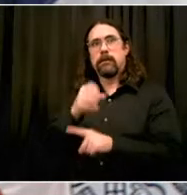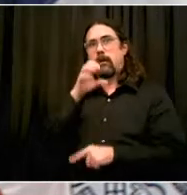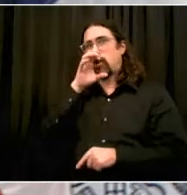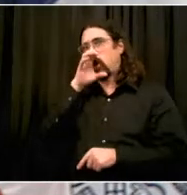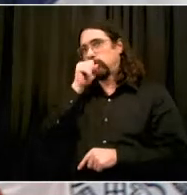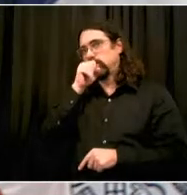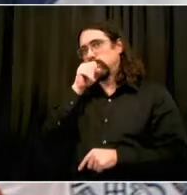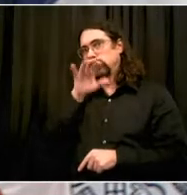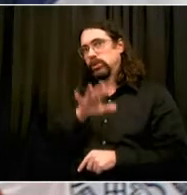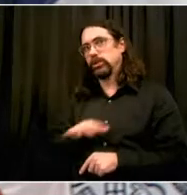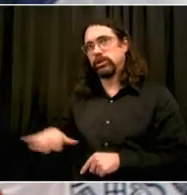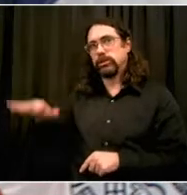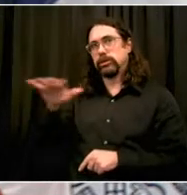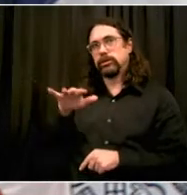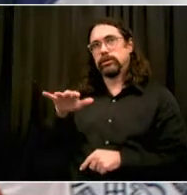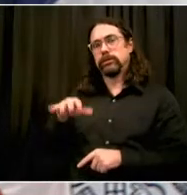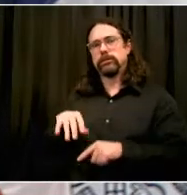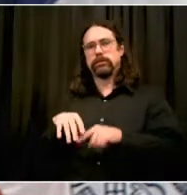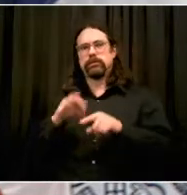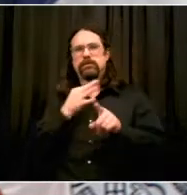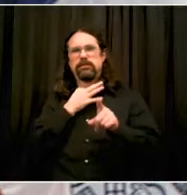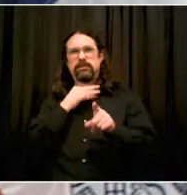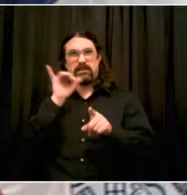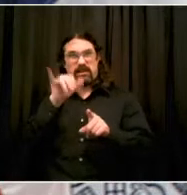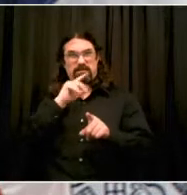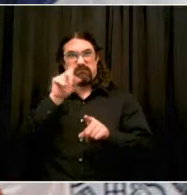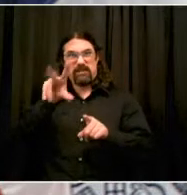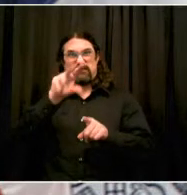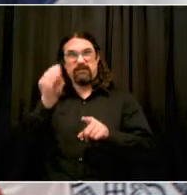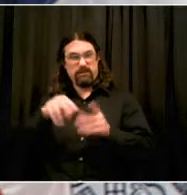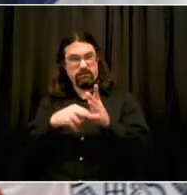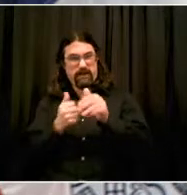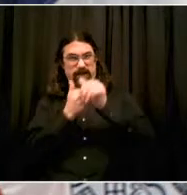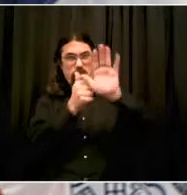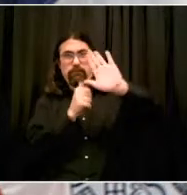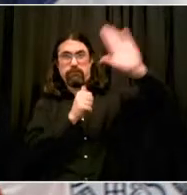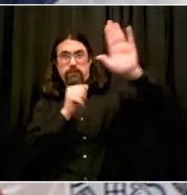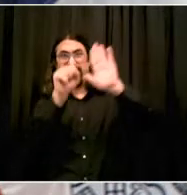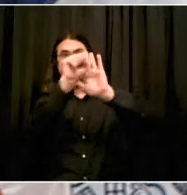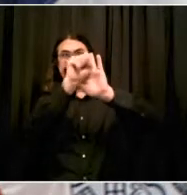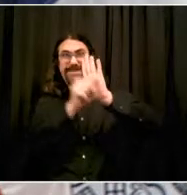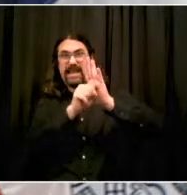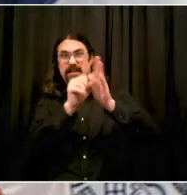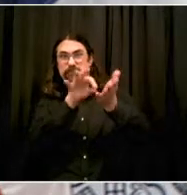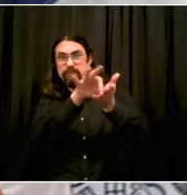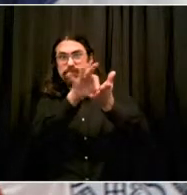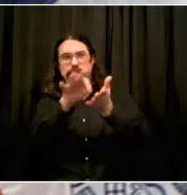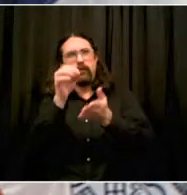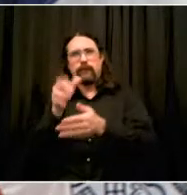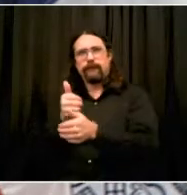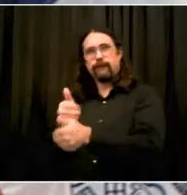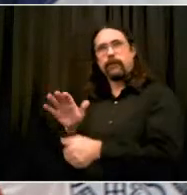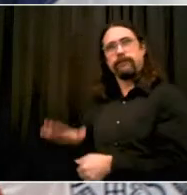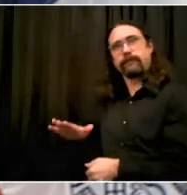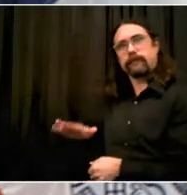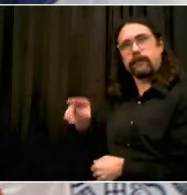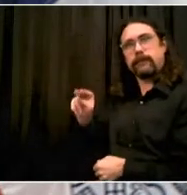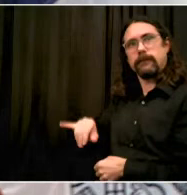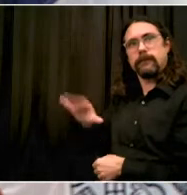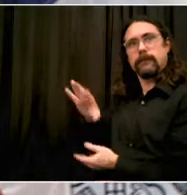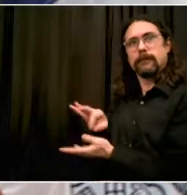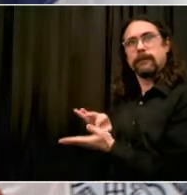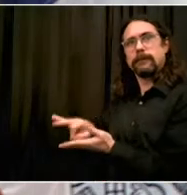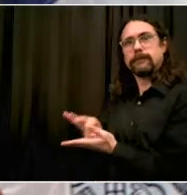big changes for the city? Narmeen, I totally understand why it feels confusing, and we have tried intensely